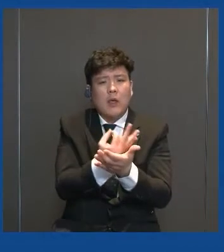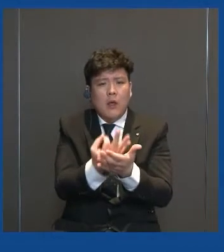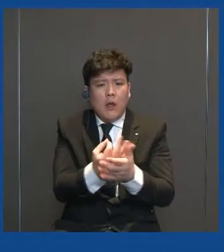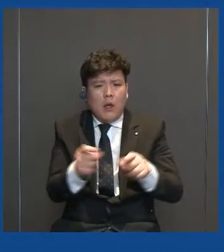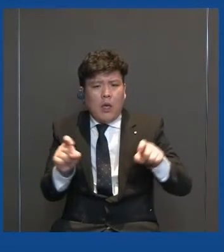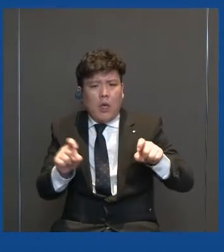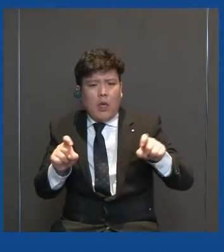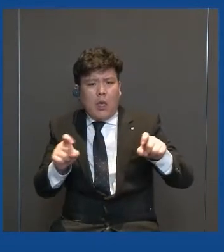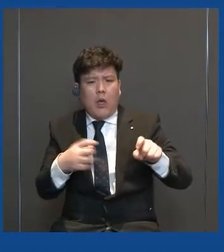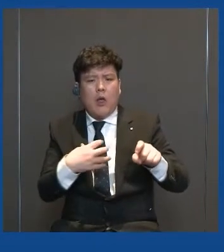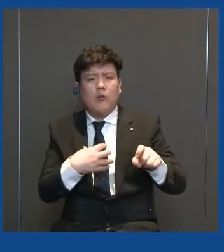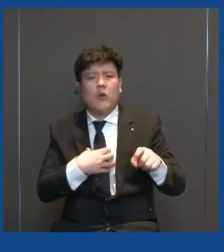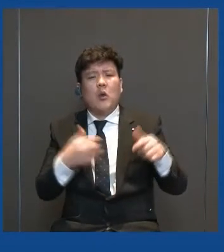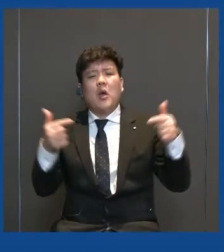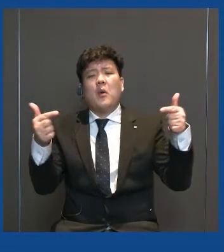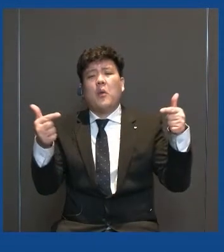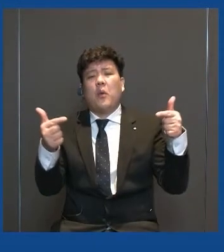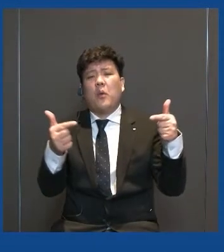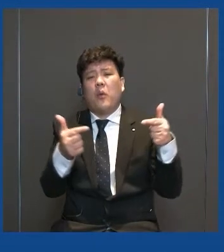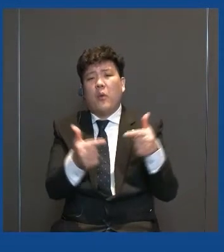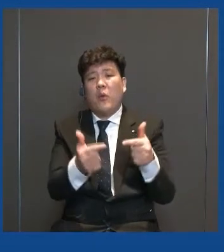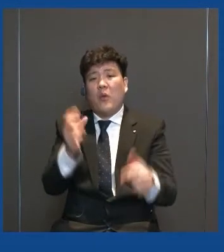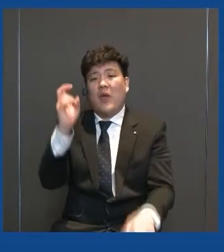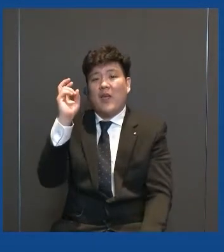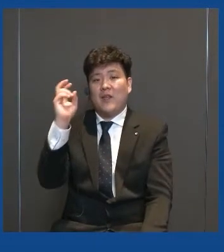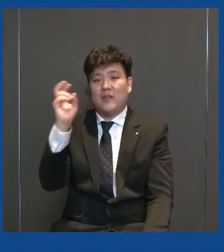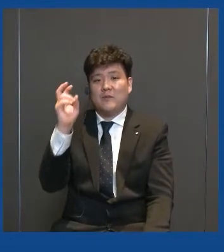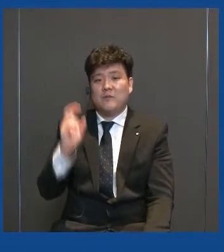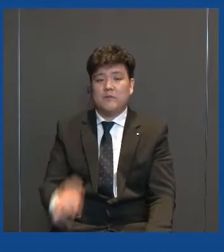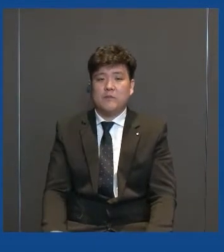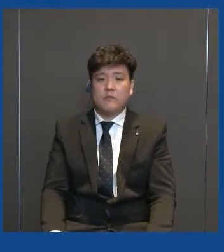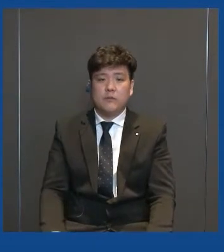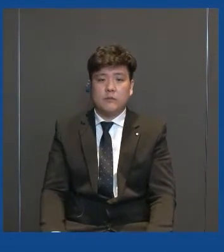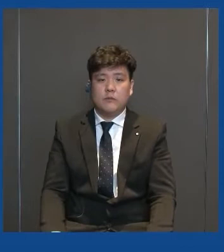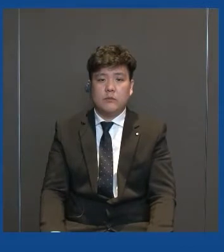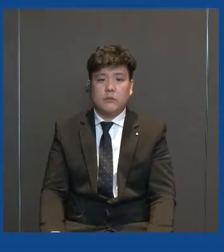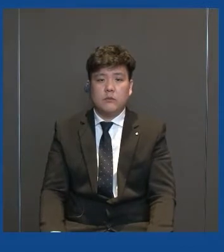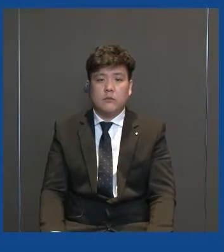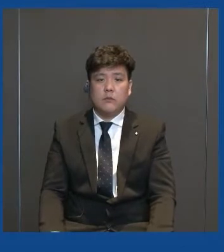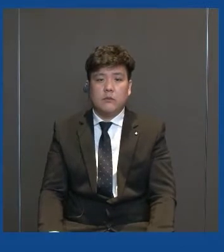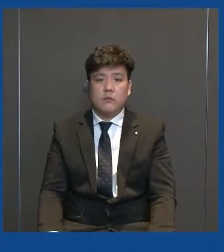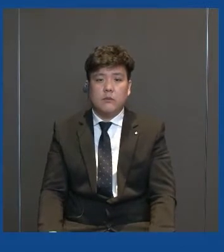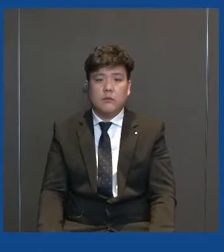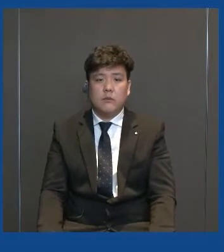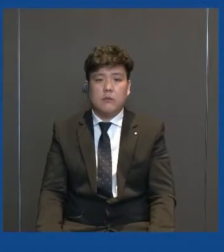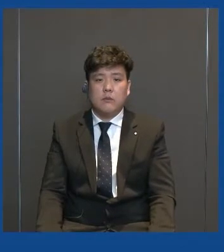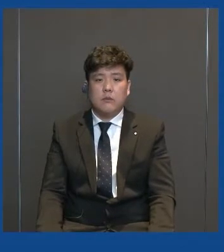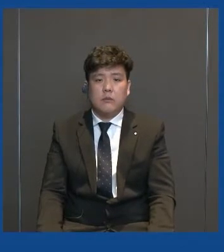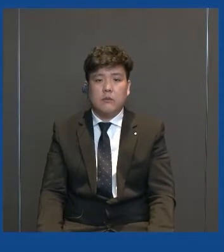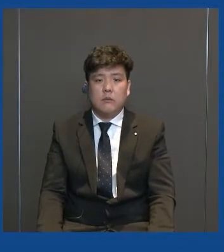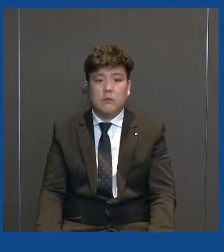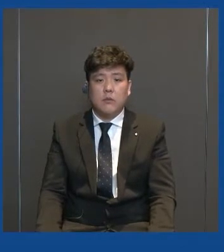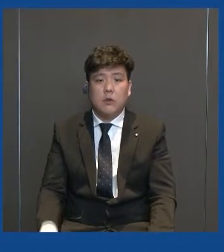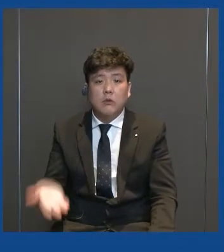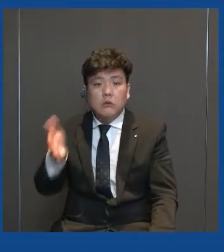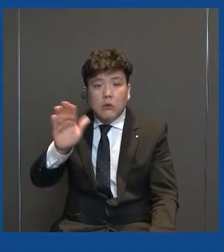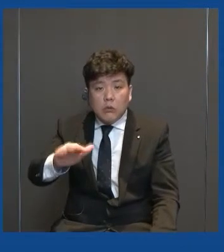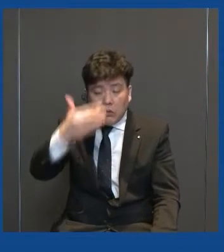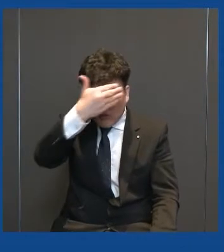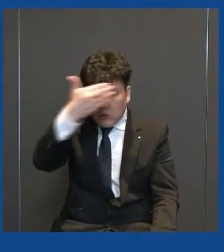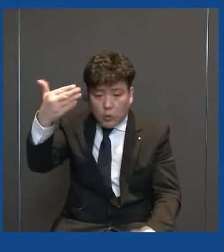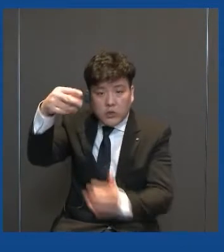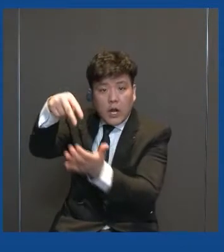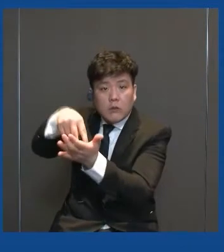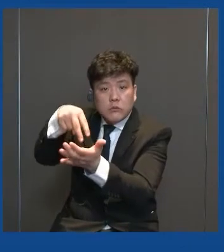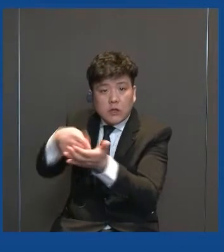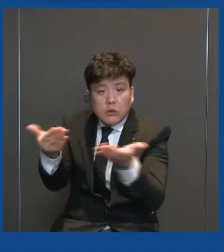their job and their main source of income. But with this, it should be noted that the experience of the